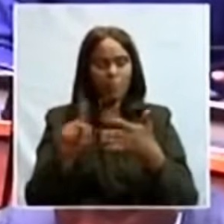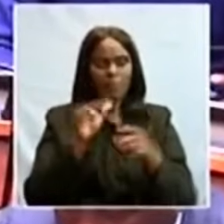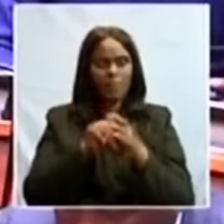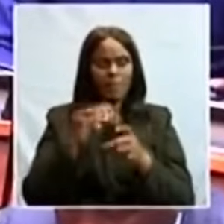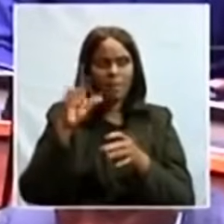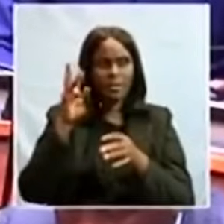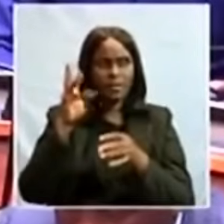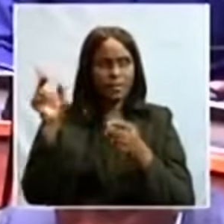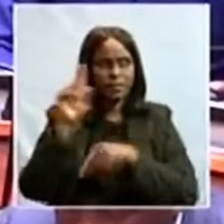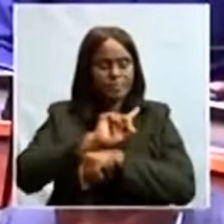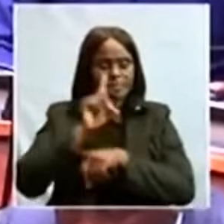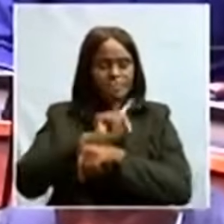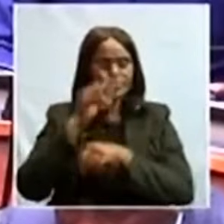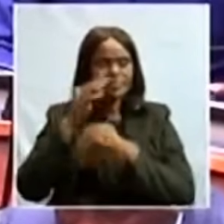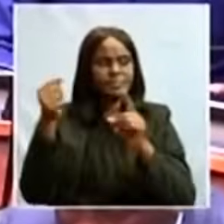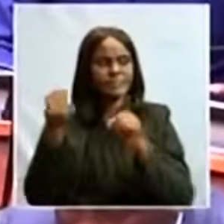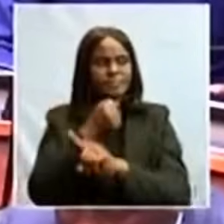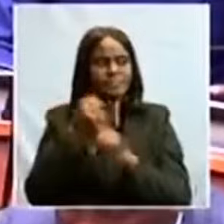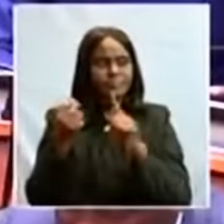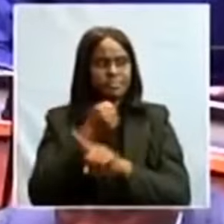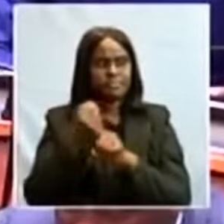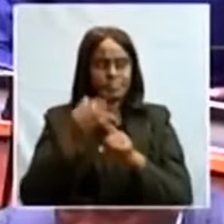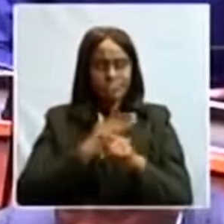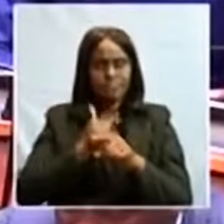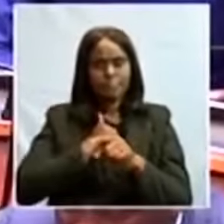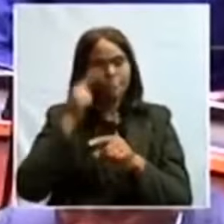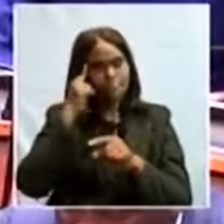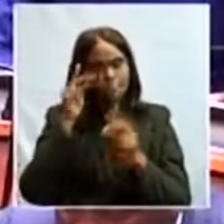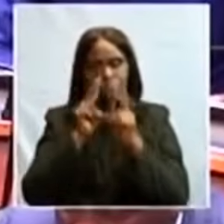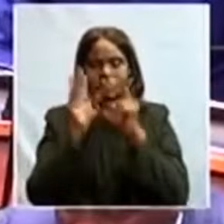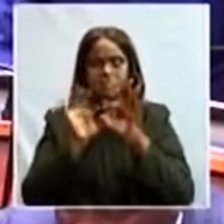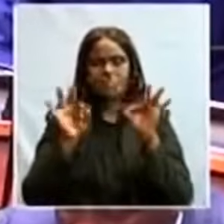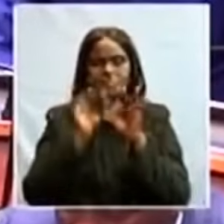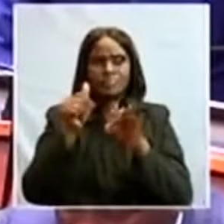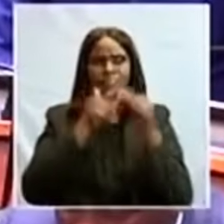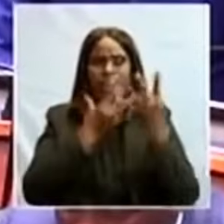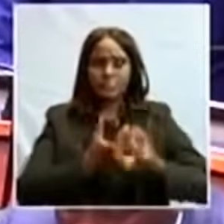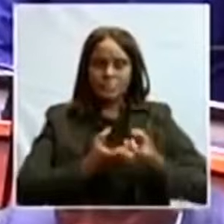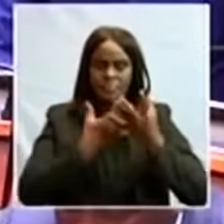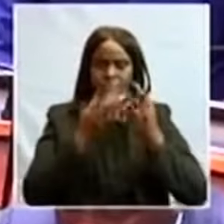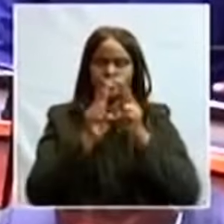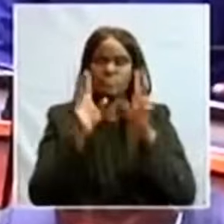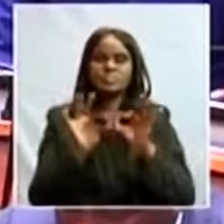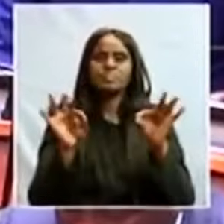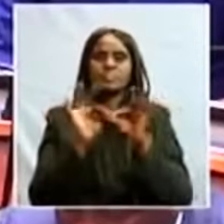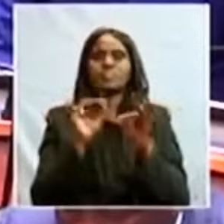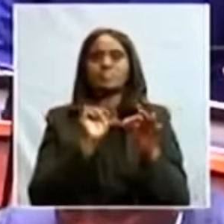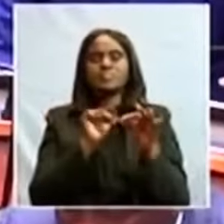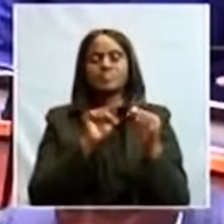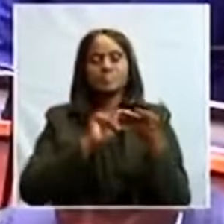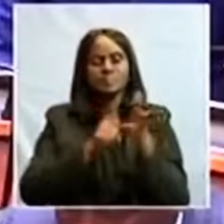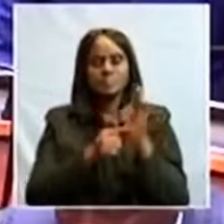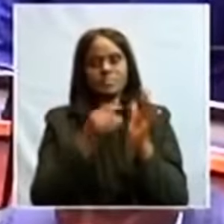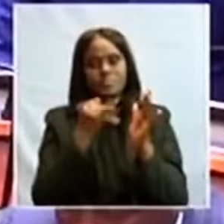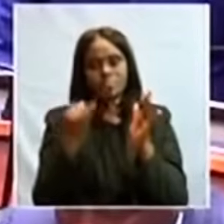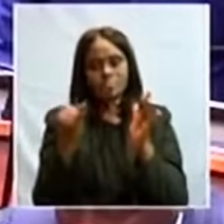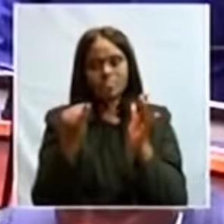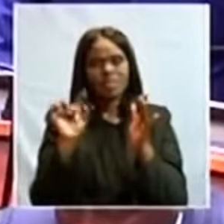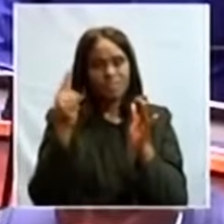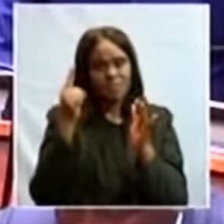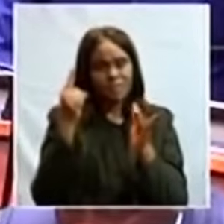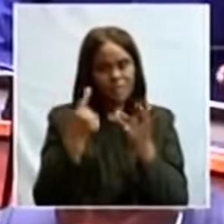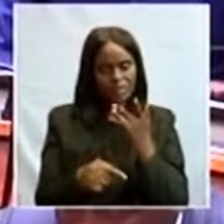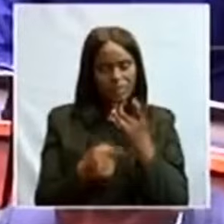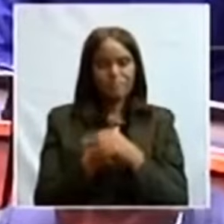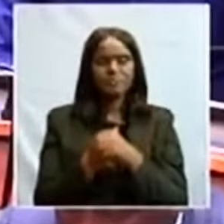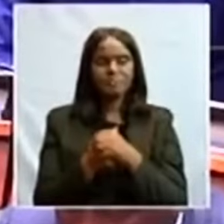16 days of activism, I think it was just important that you raise that important issue. Madam Speaker, first and